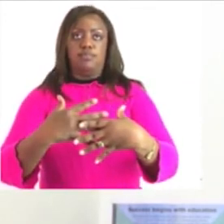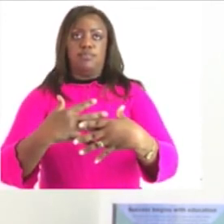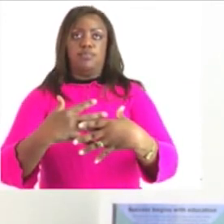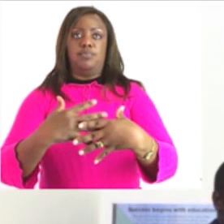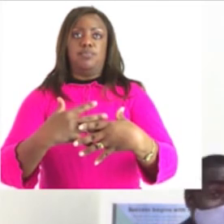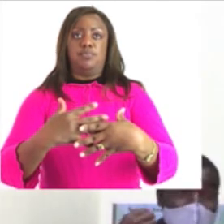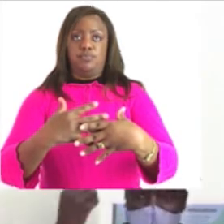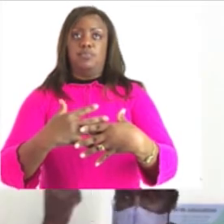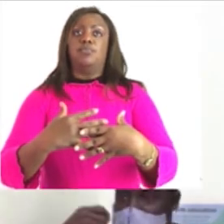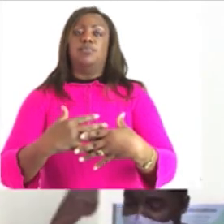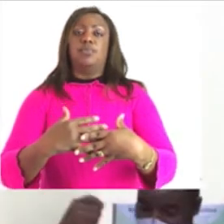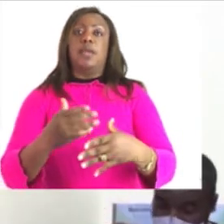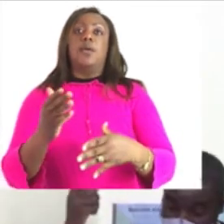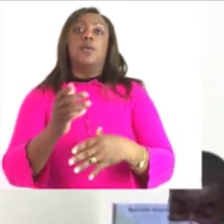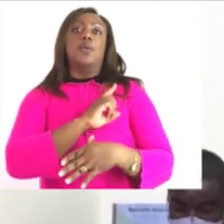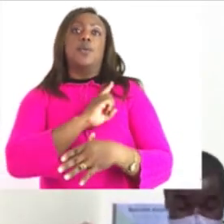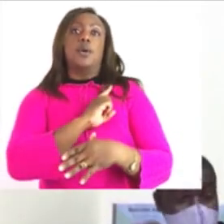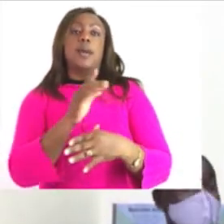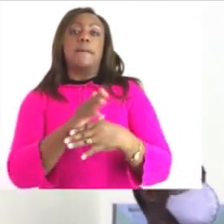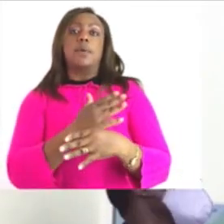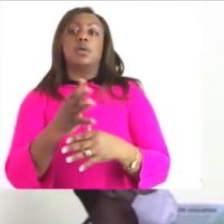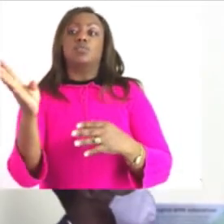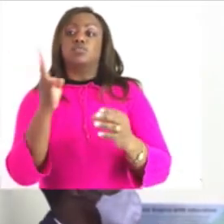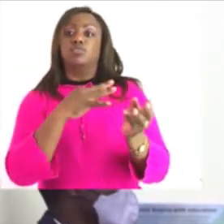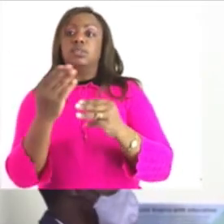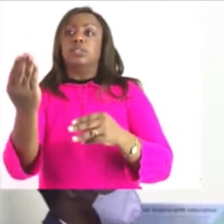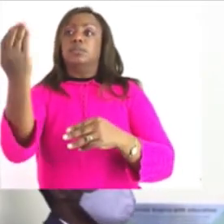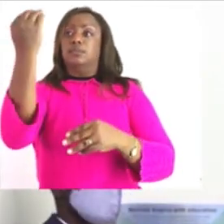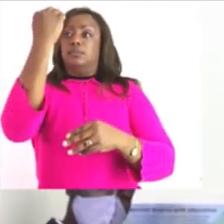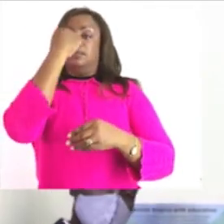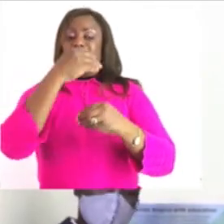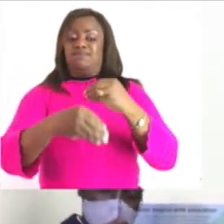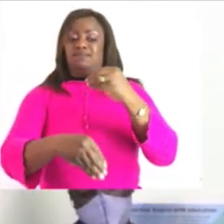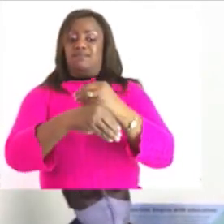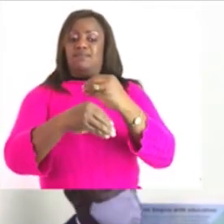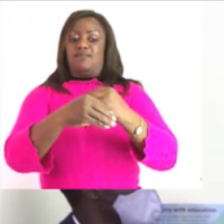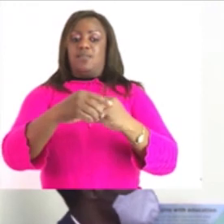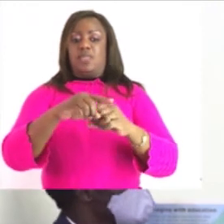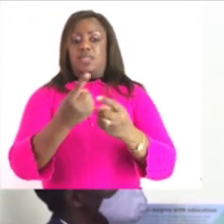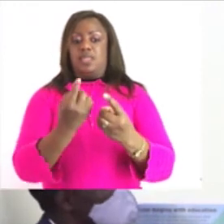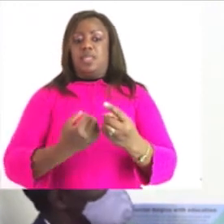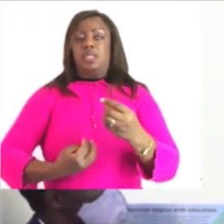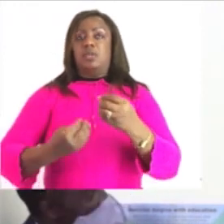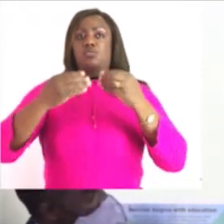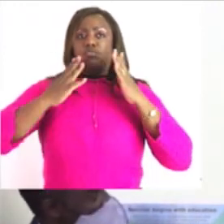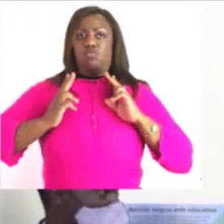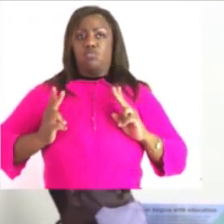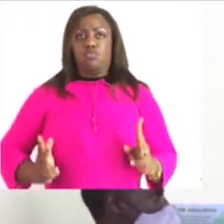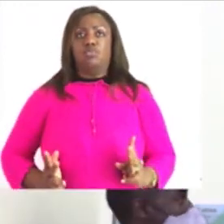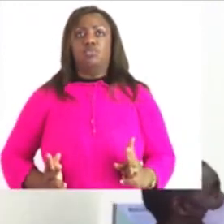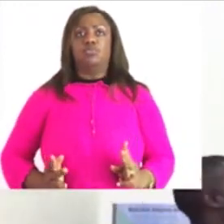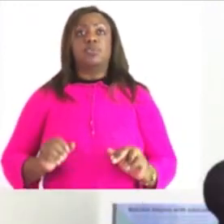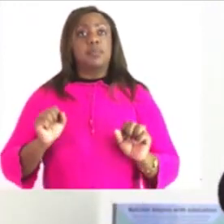it means that we are adding something in our body. And then because of that, we should have